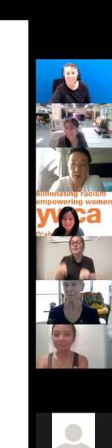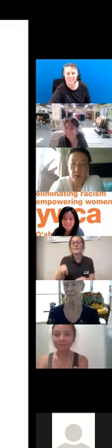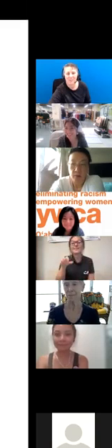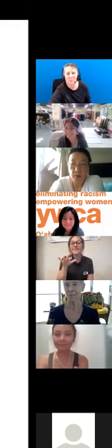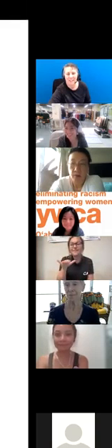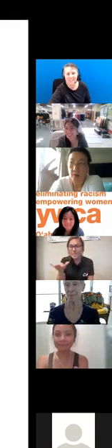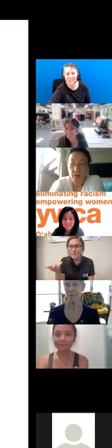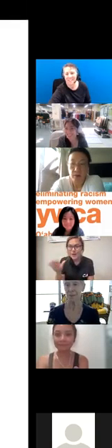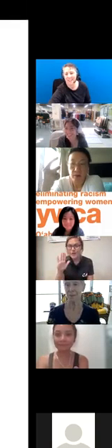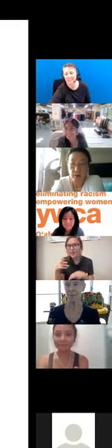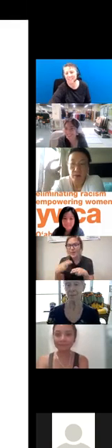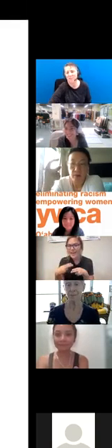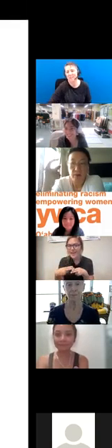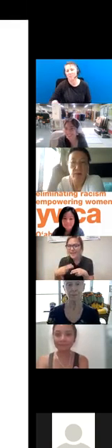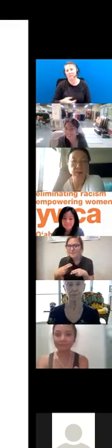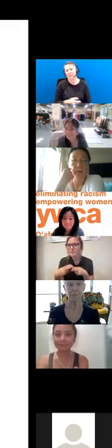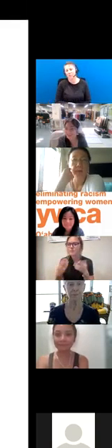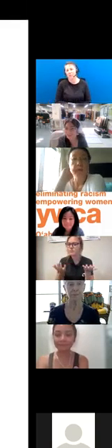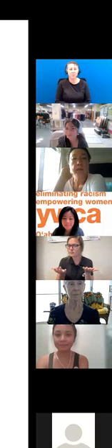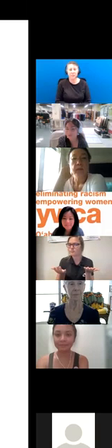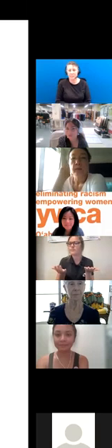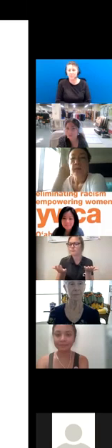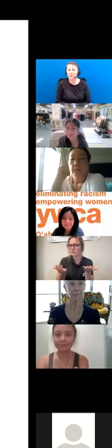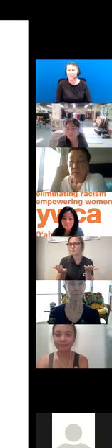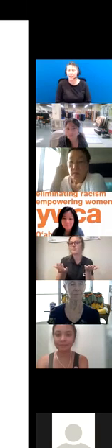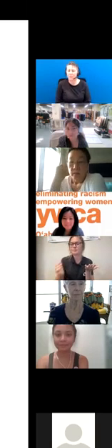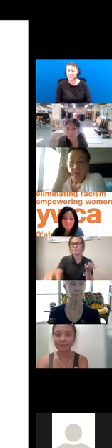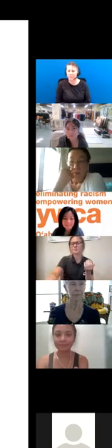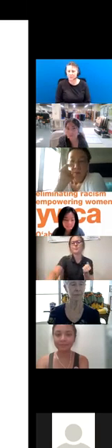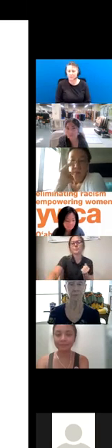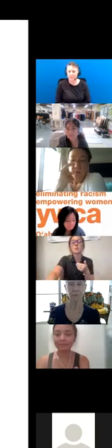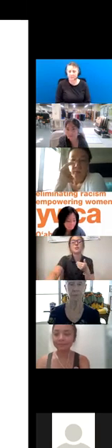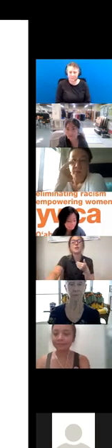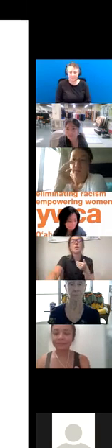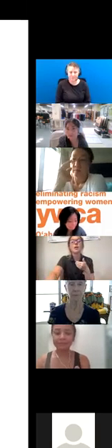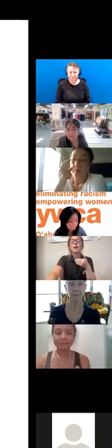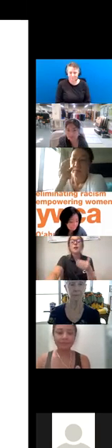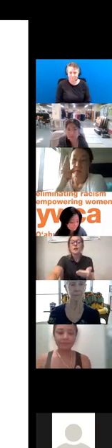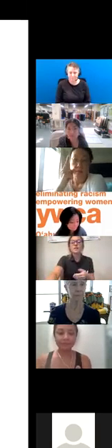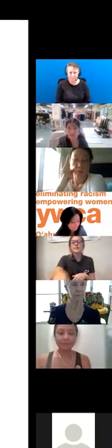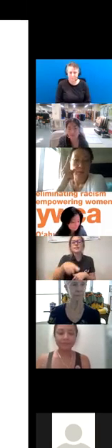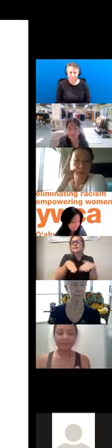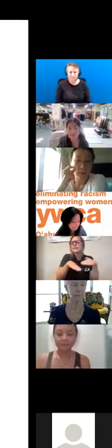a good practice. And then you can spell out words, like you can spell your name to introduce yourself.